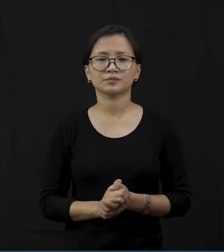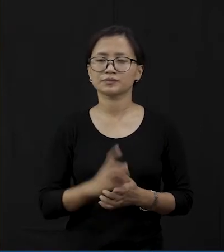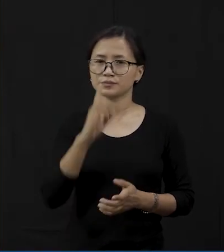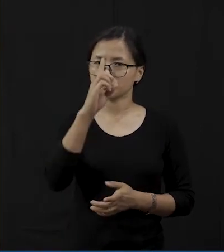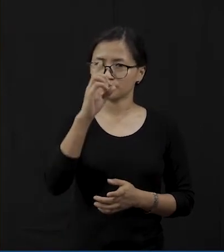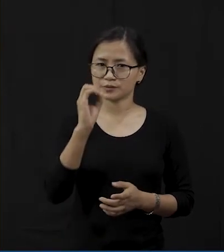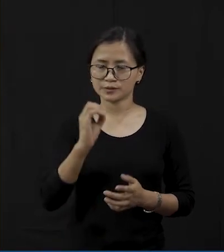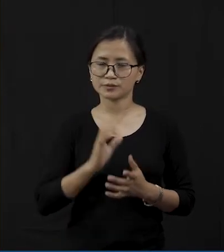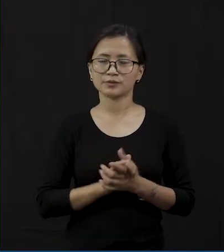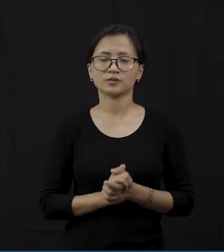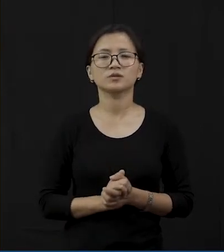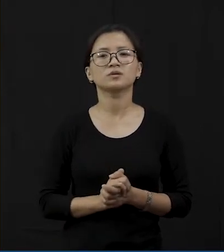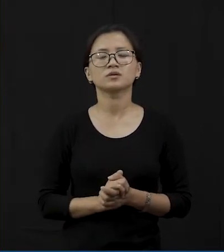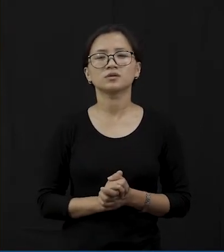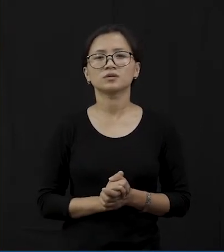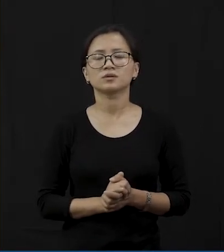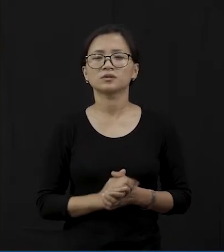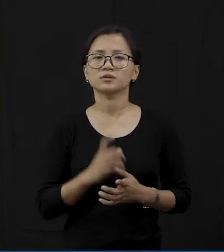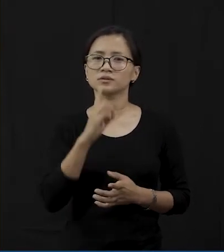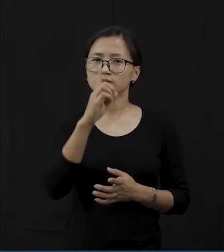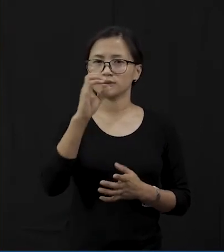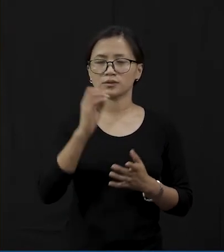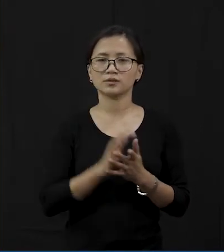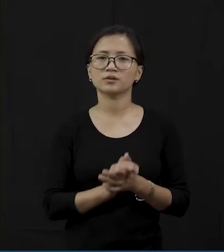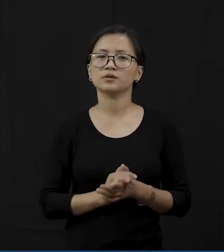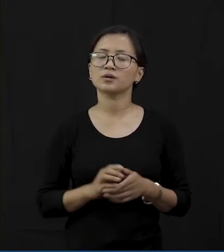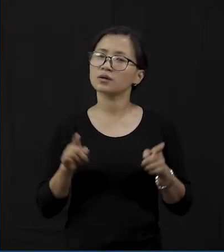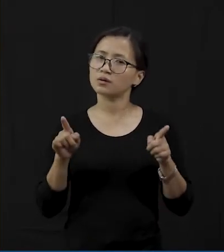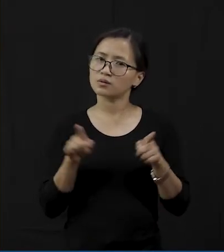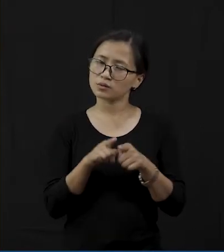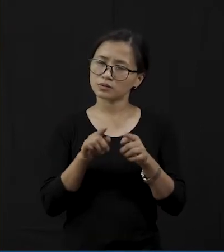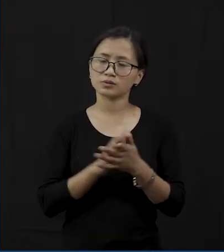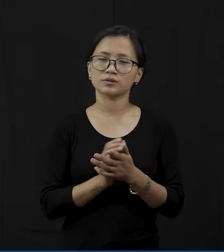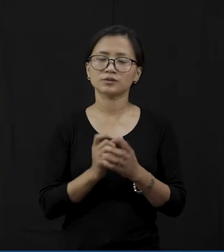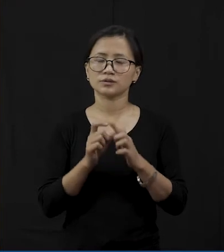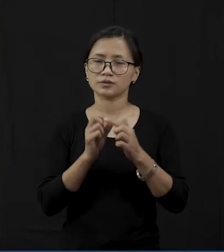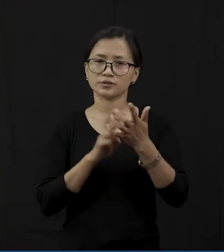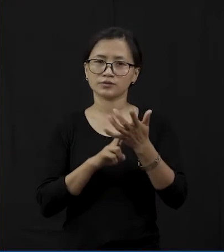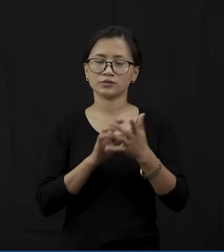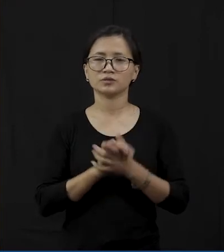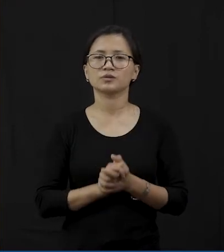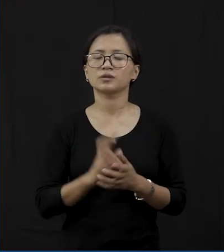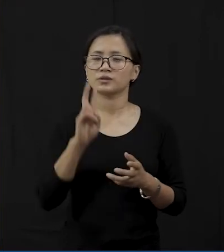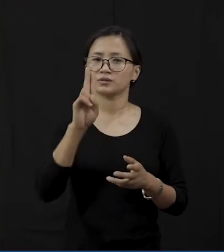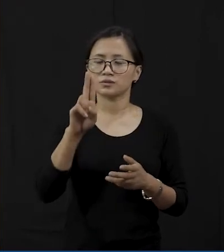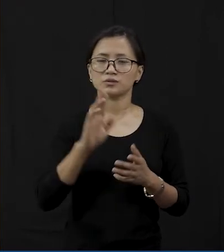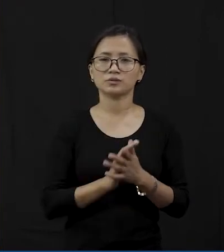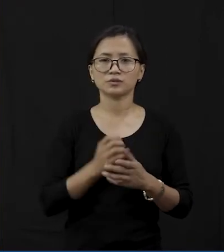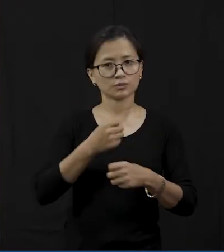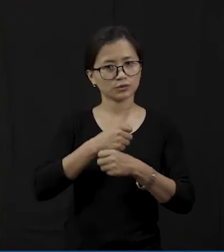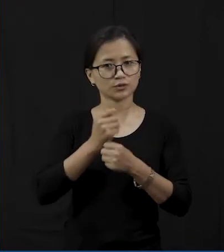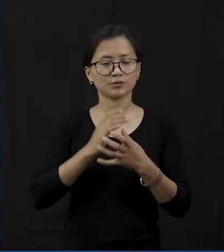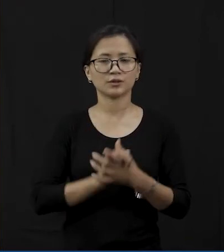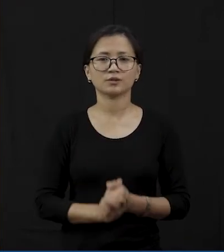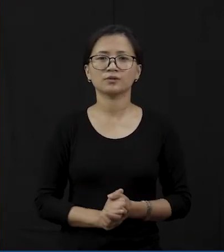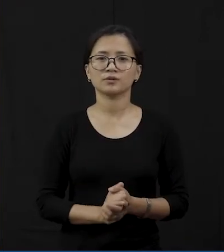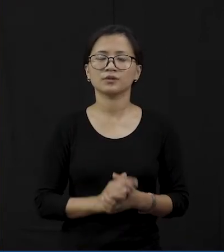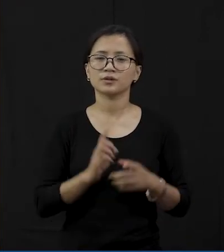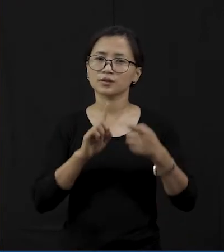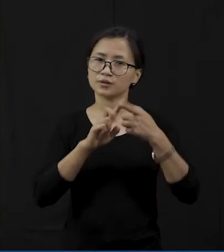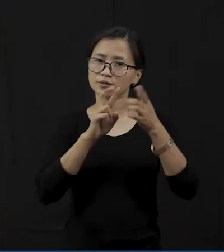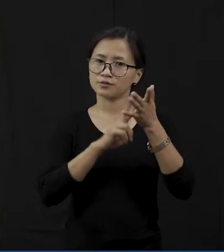10. So 10 is also exactly divisible by 2, which makes it